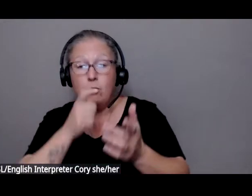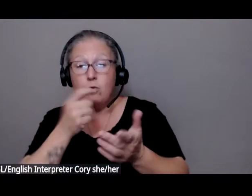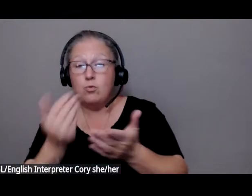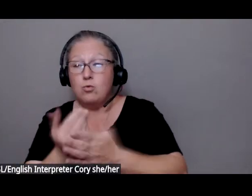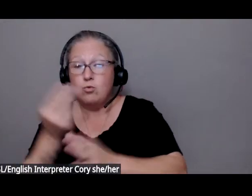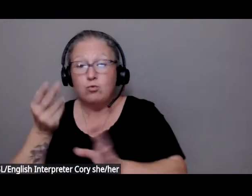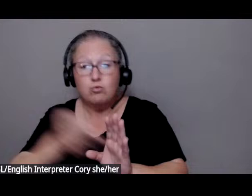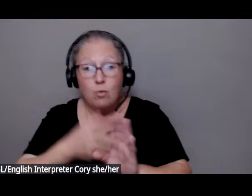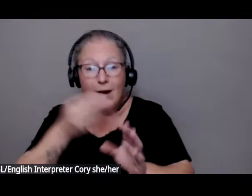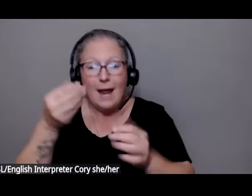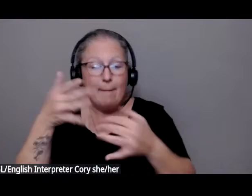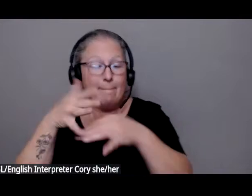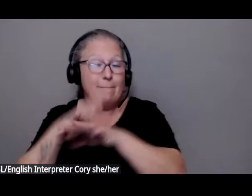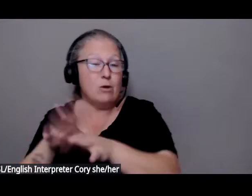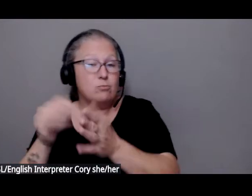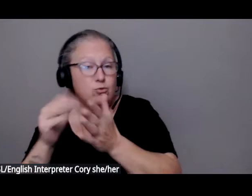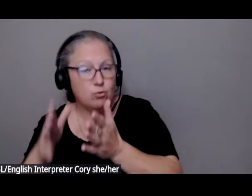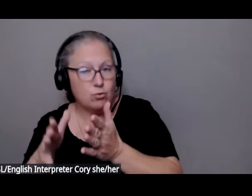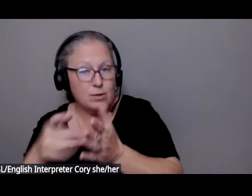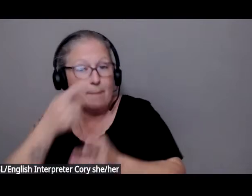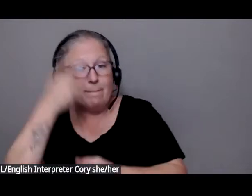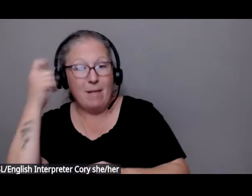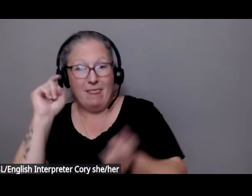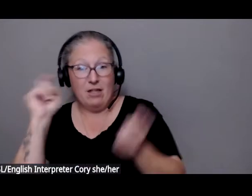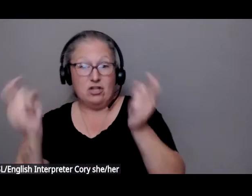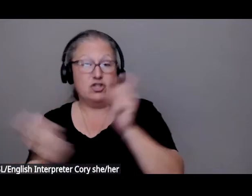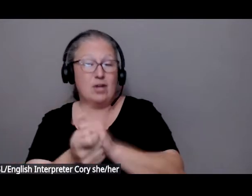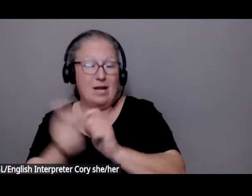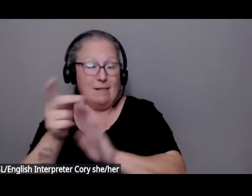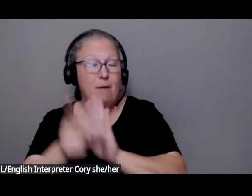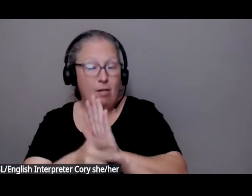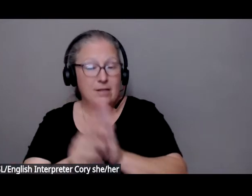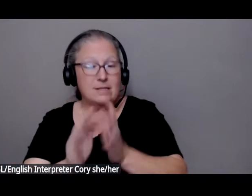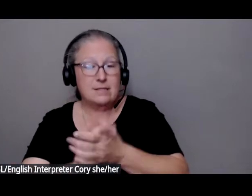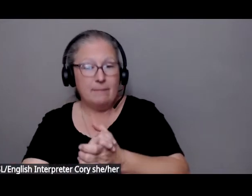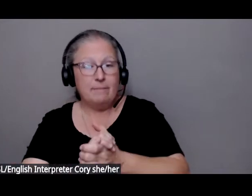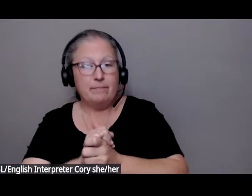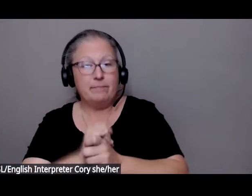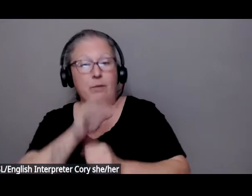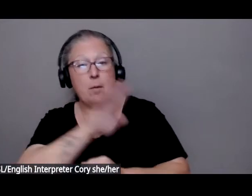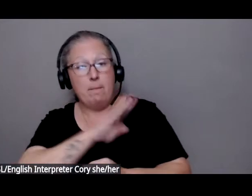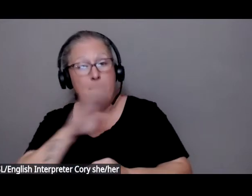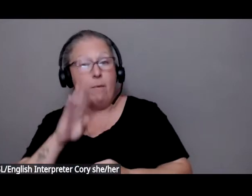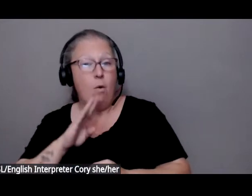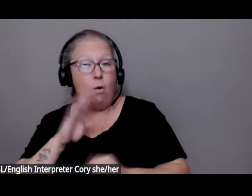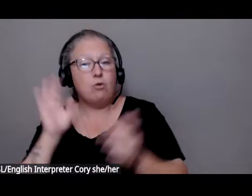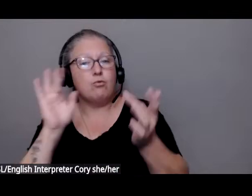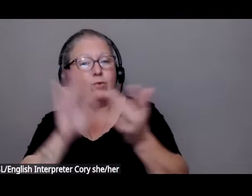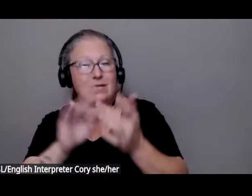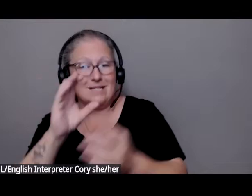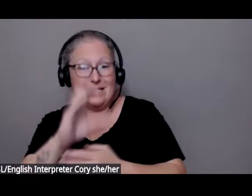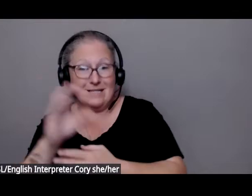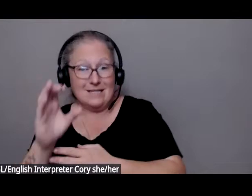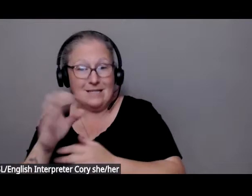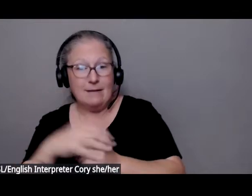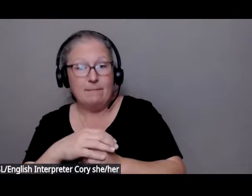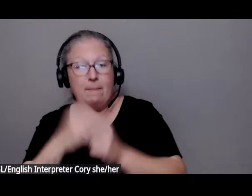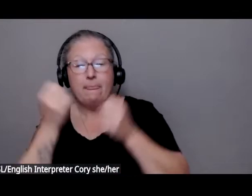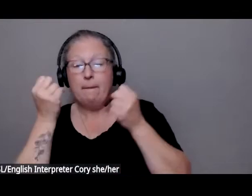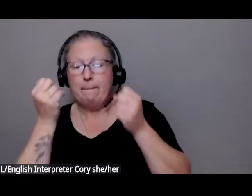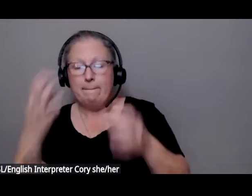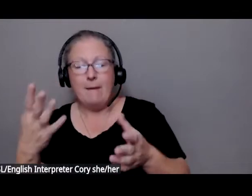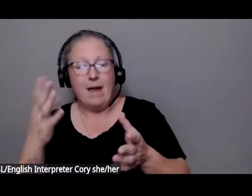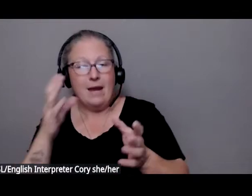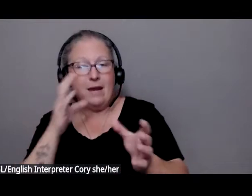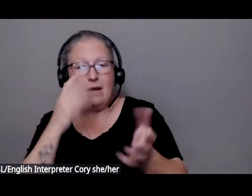and mainstream students due to this change in policy. Board members reached out to CC, and many